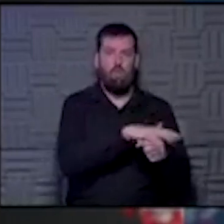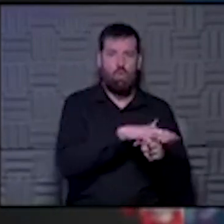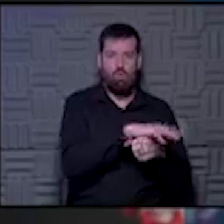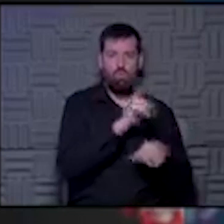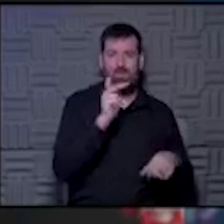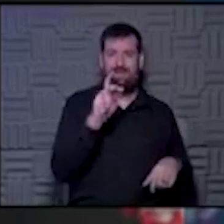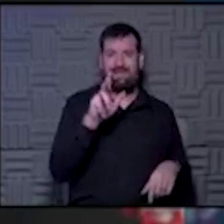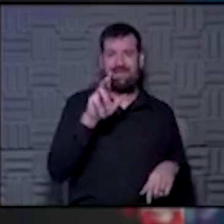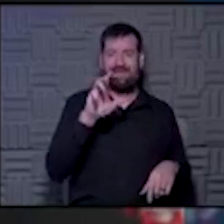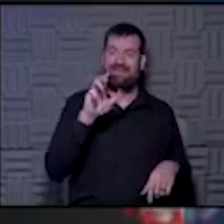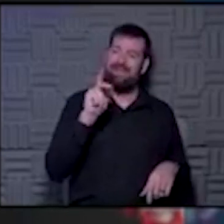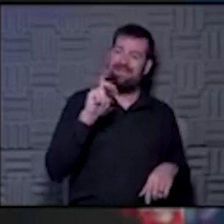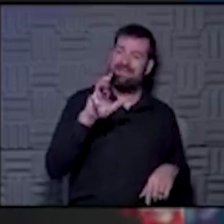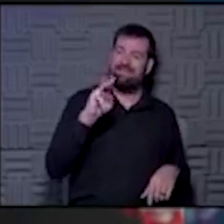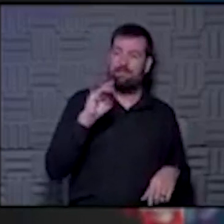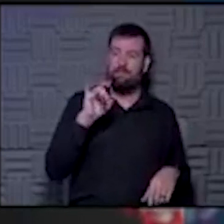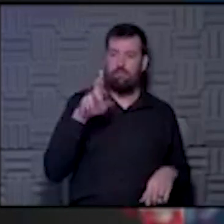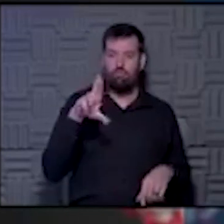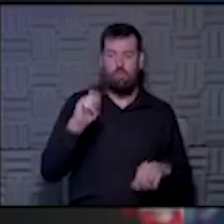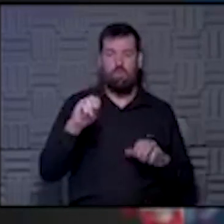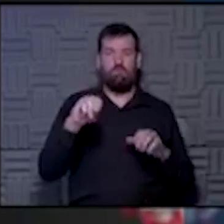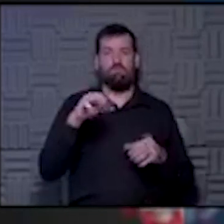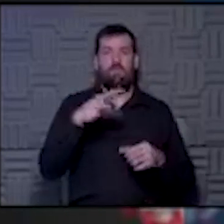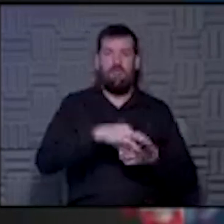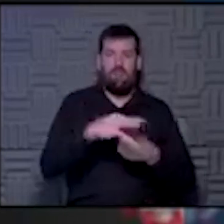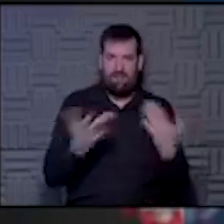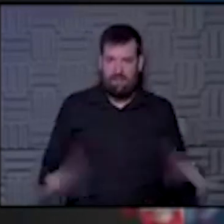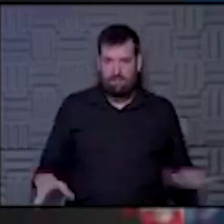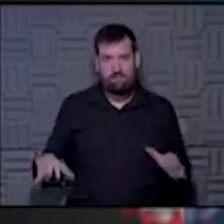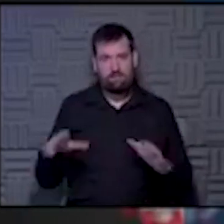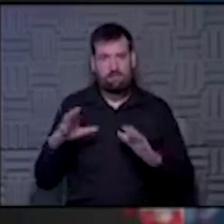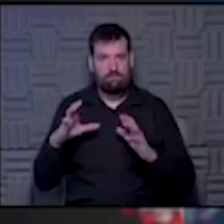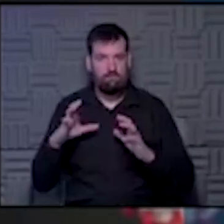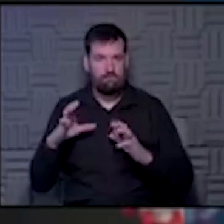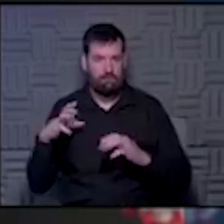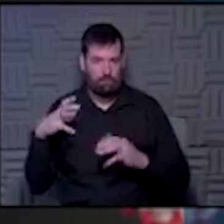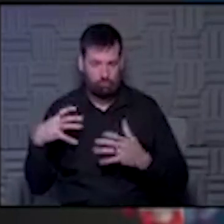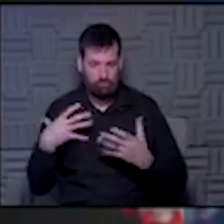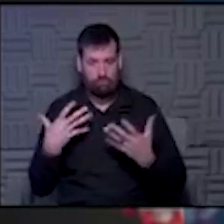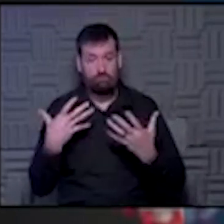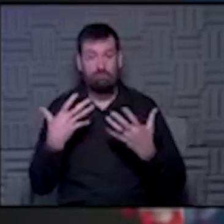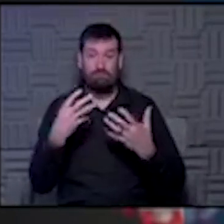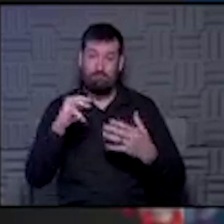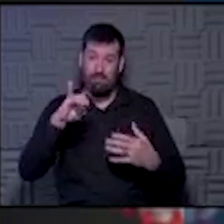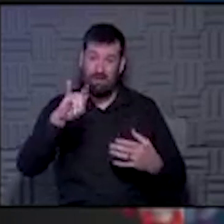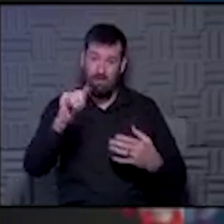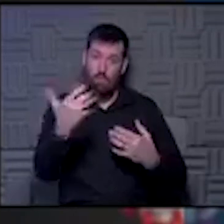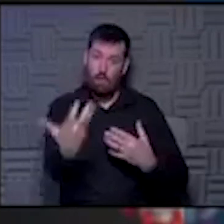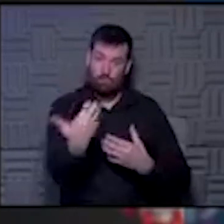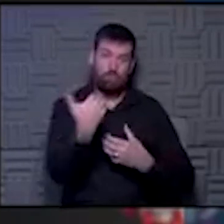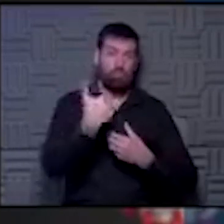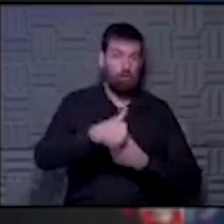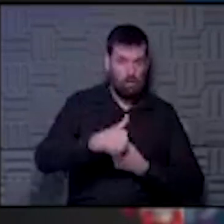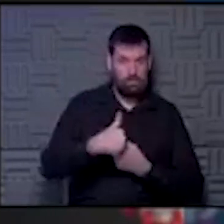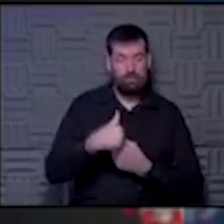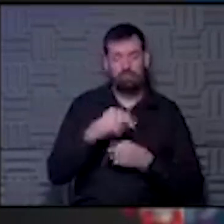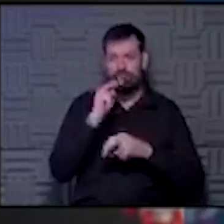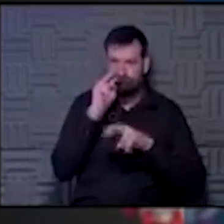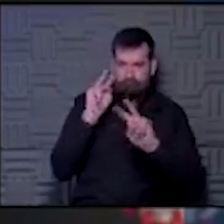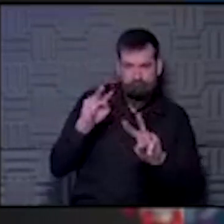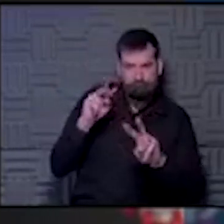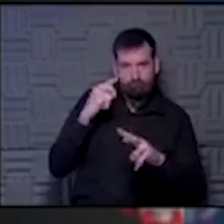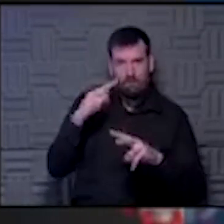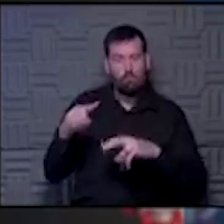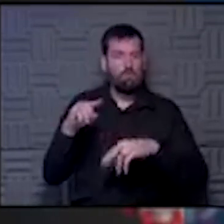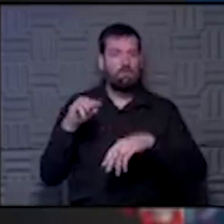Metro area elected officials prior to this news conference. Media will want to join the news conference to ask questions, so watch for